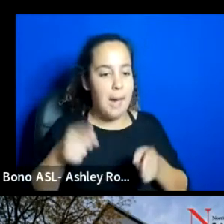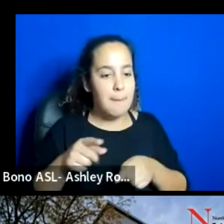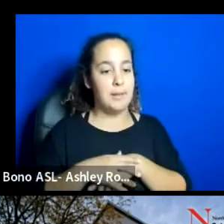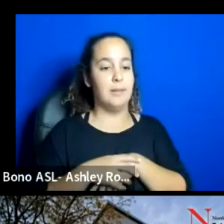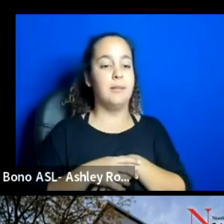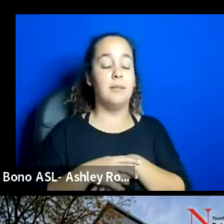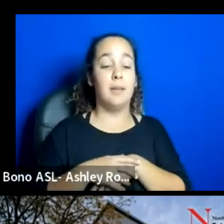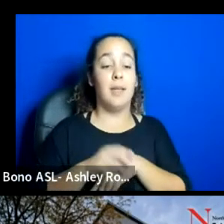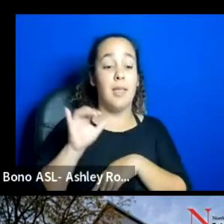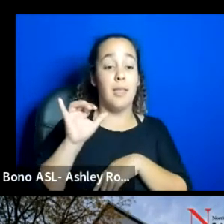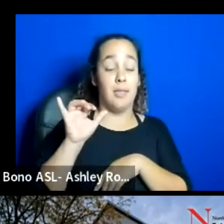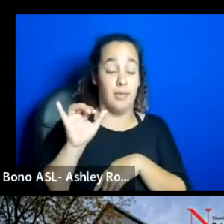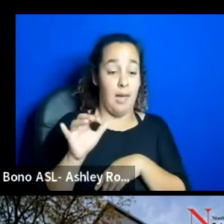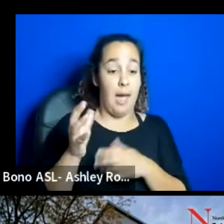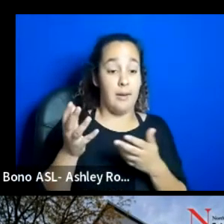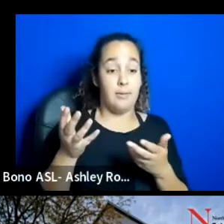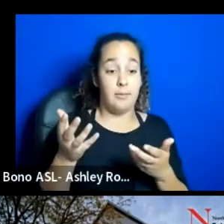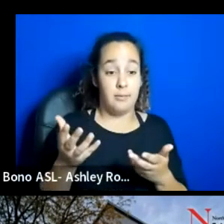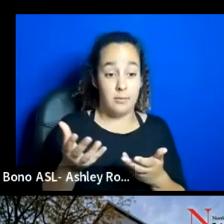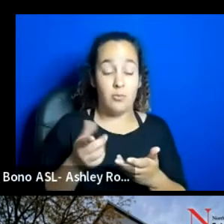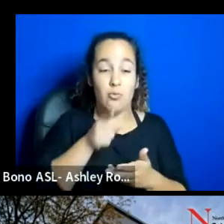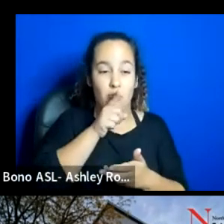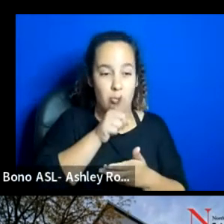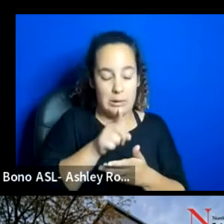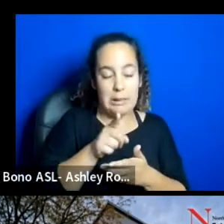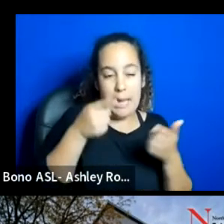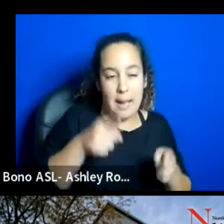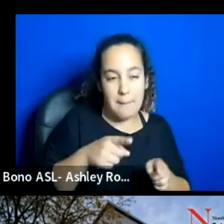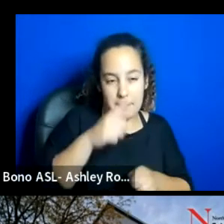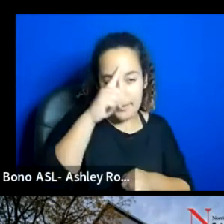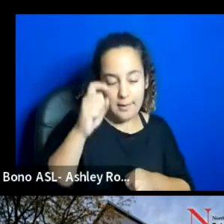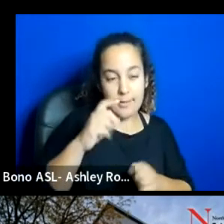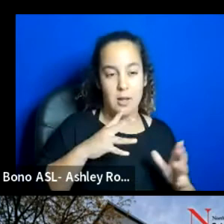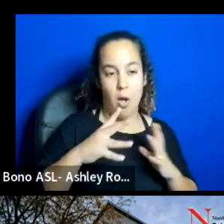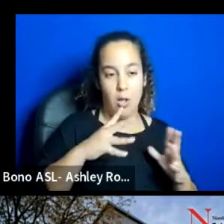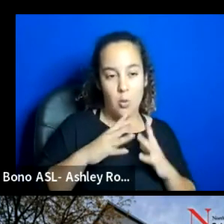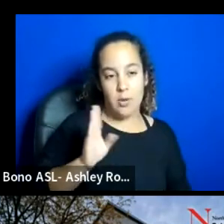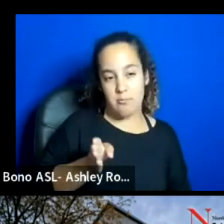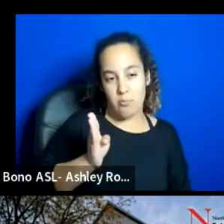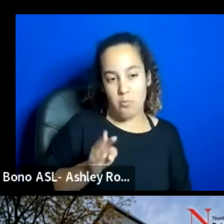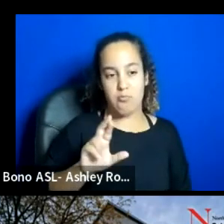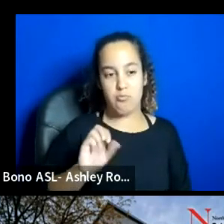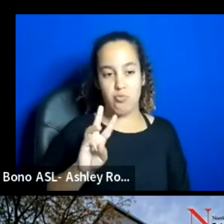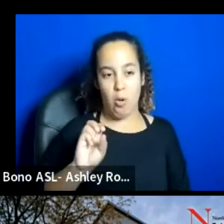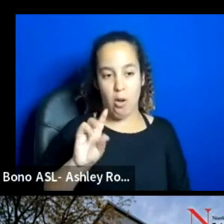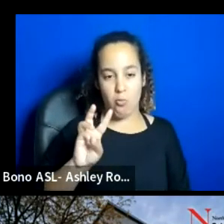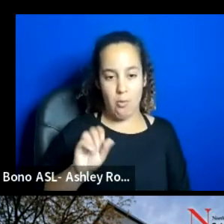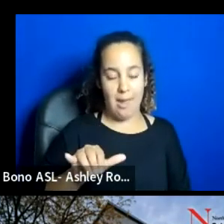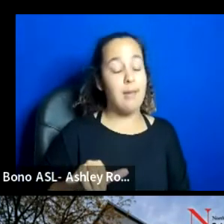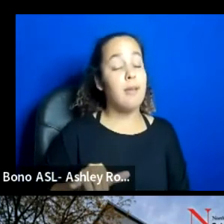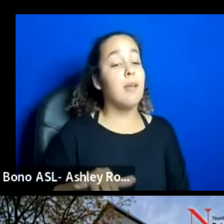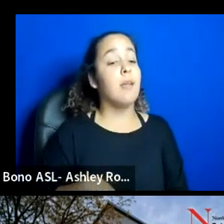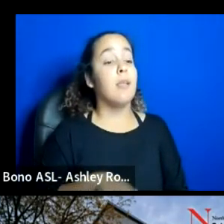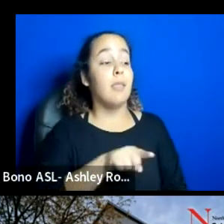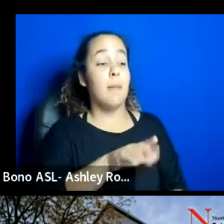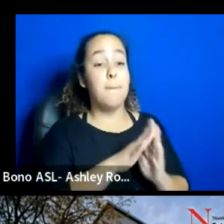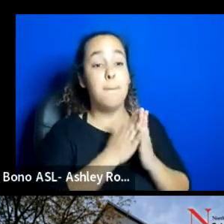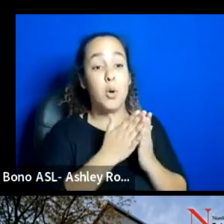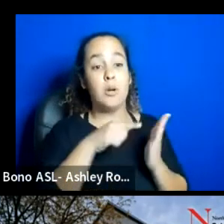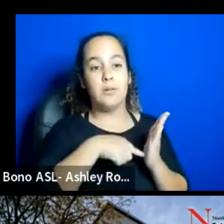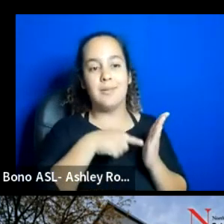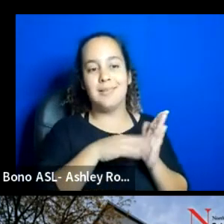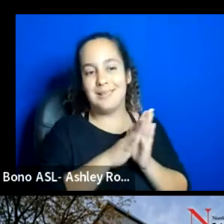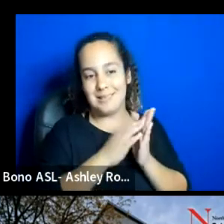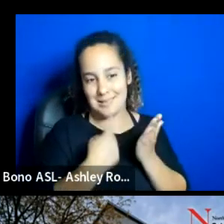also marked by this tension between Hollywood and Broadway. To a foreign reader like me, the book discusses